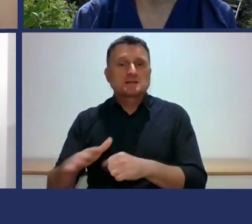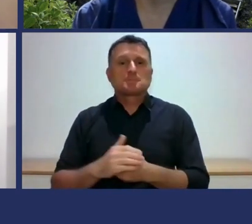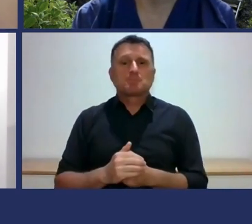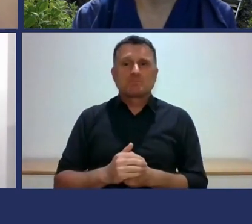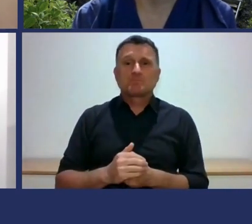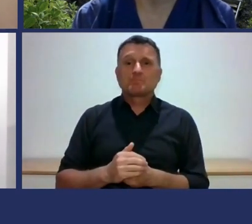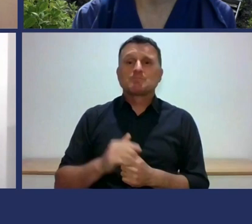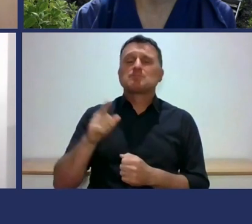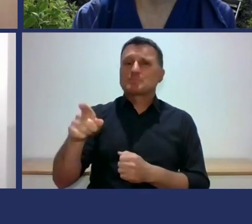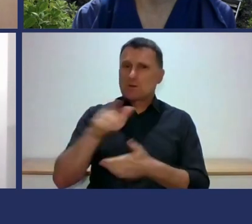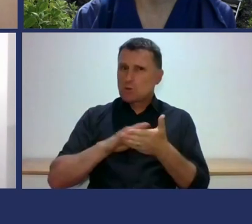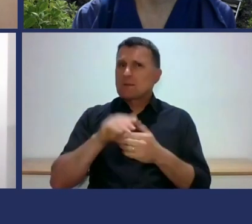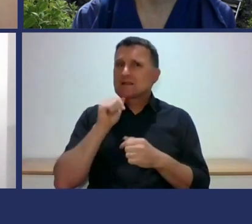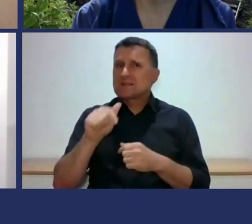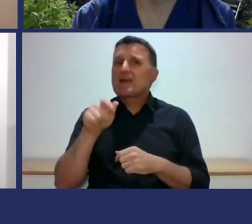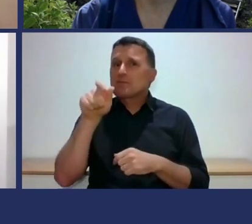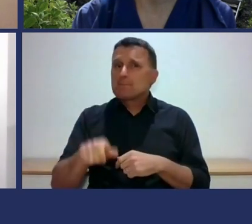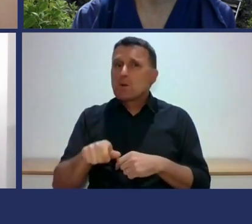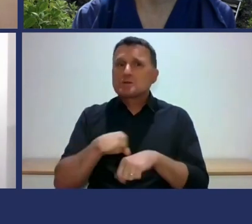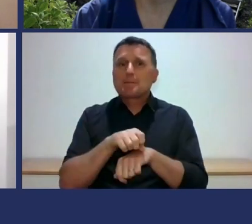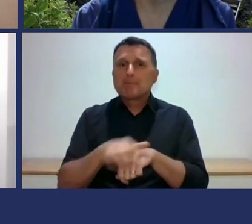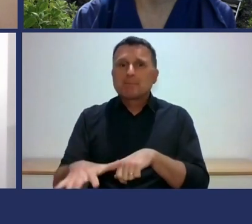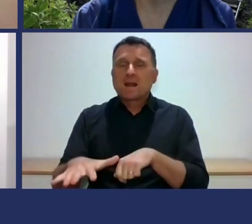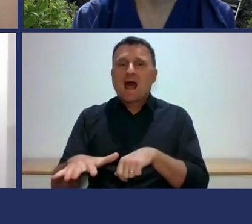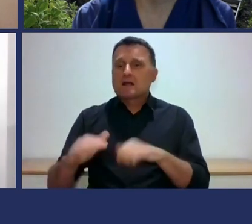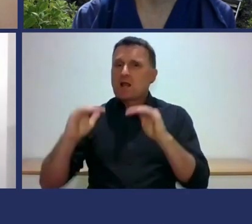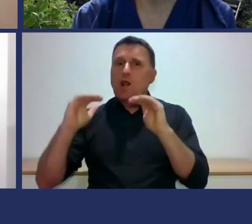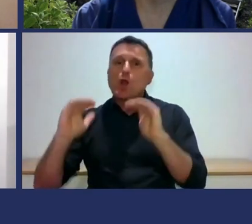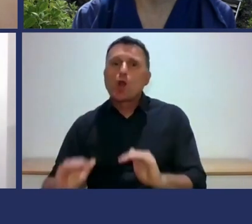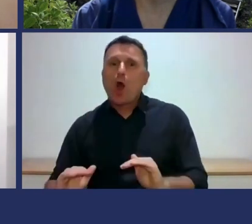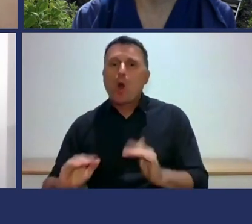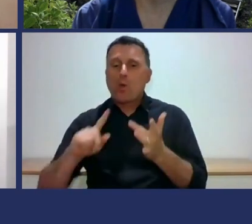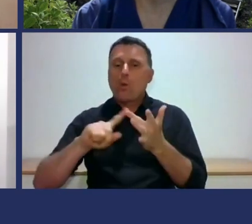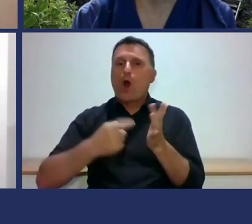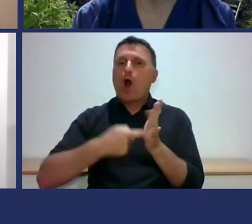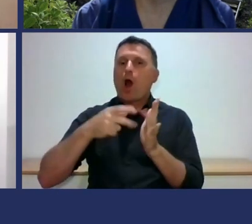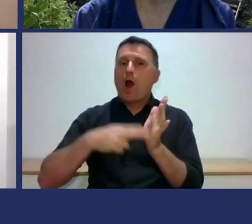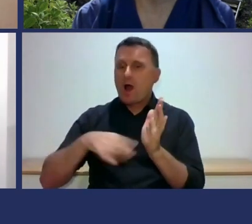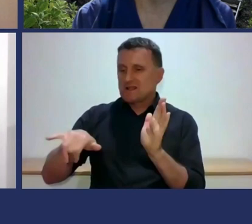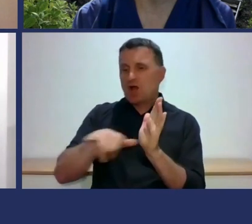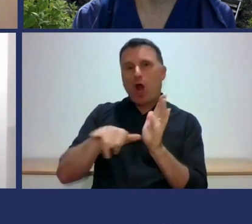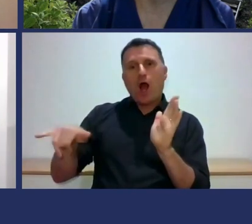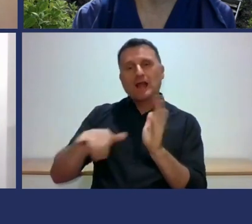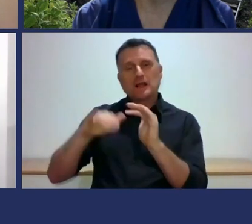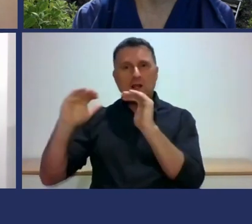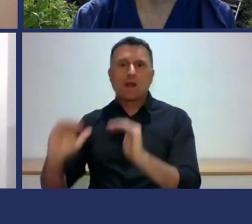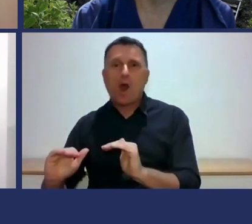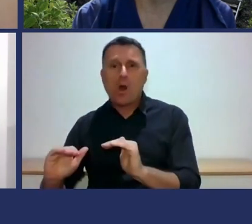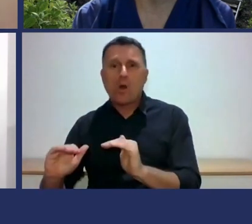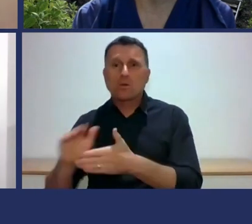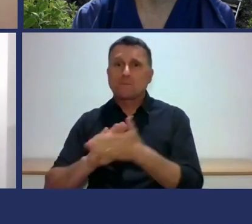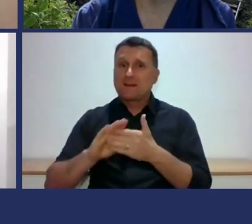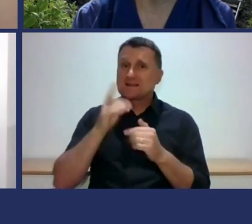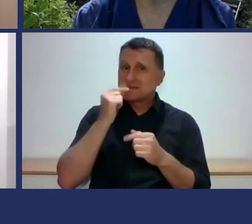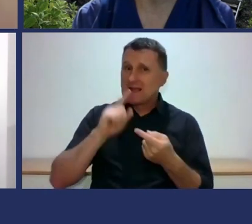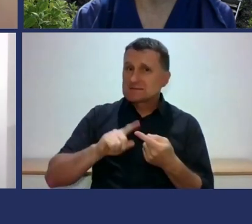with anemia where they had a low blood count or low iron, if they could still get the vaccine, if there would be an interaction? Yeah. I'm not aware